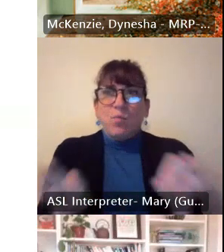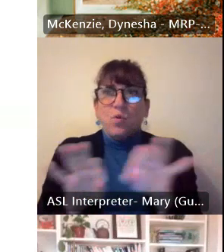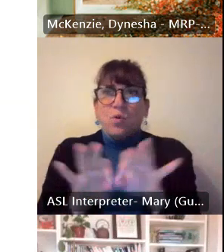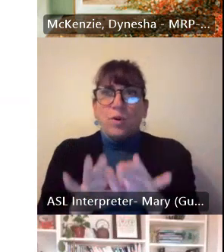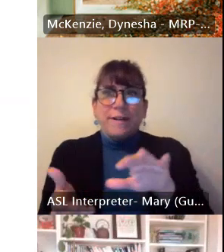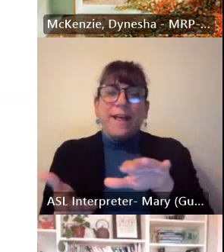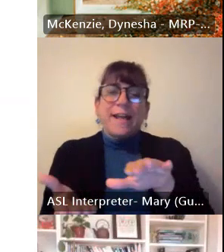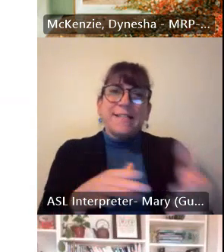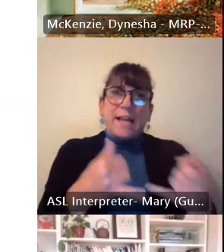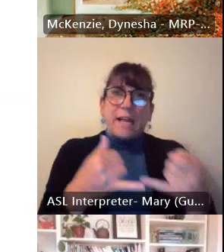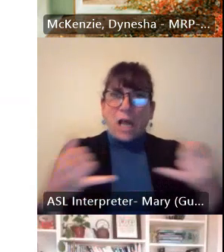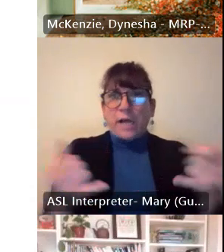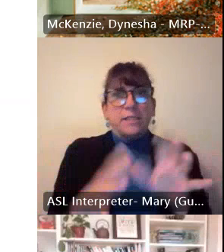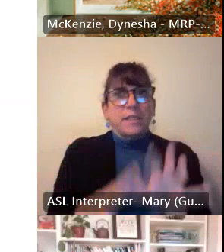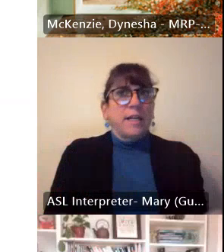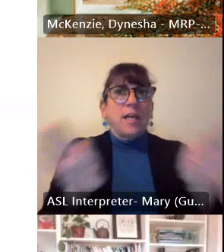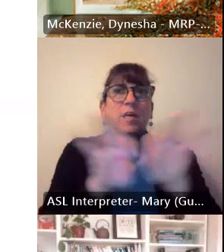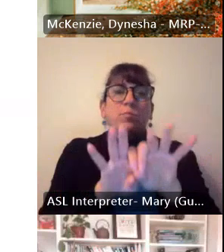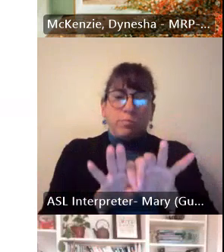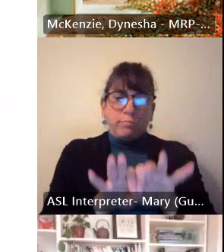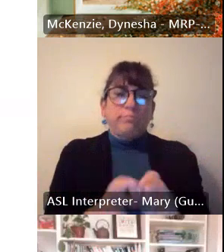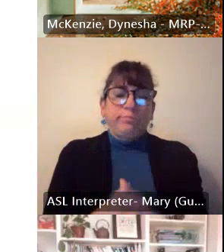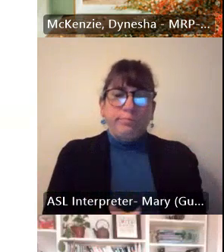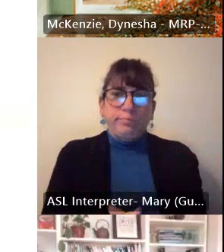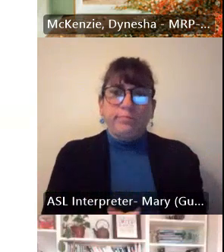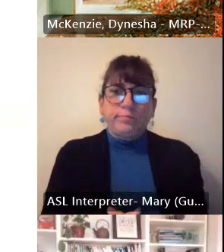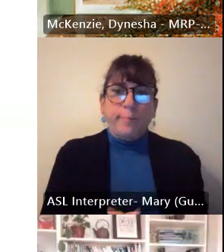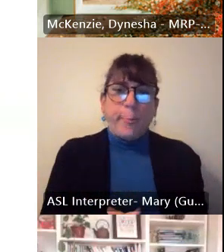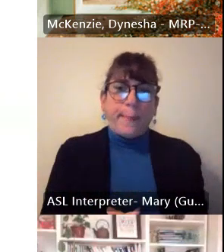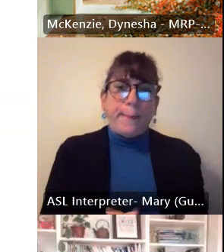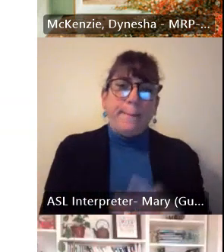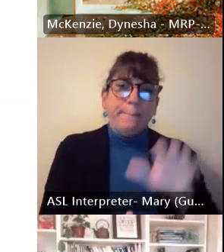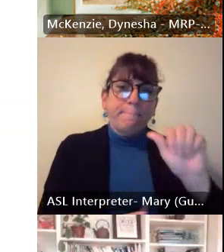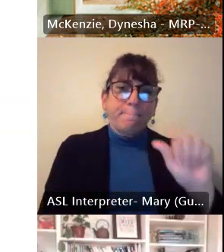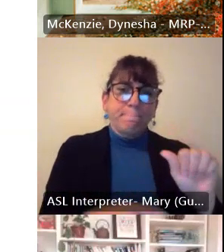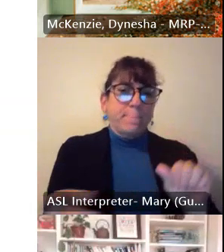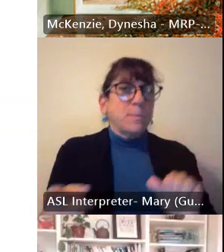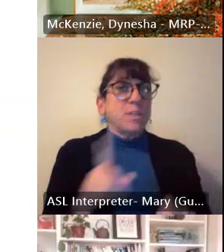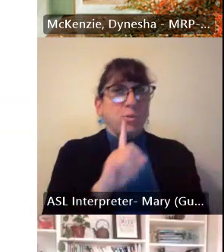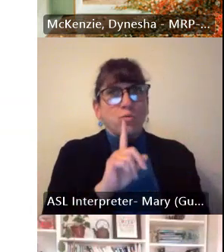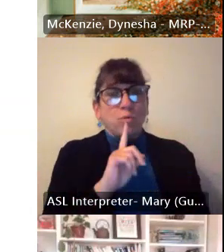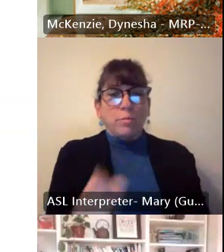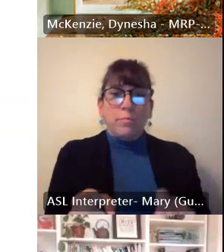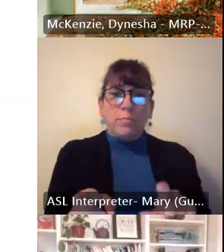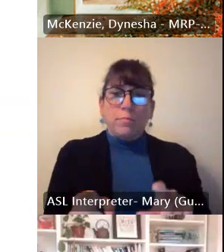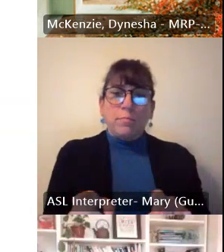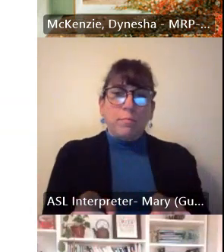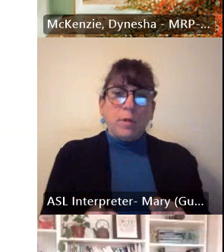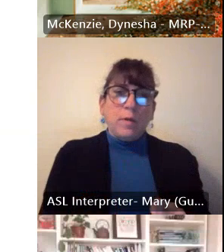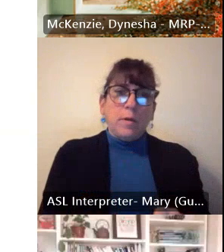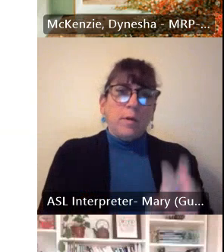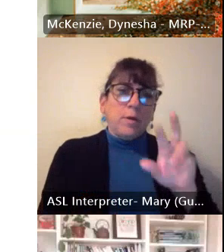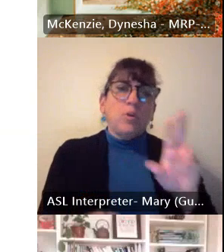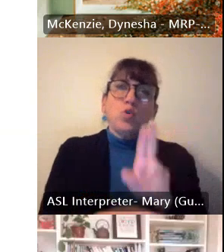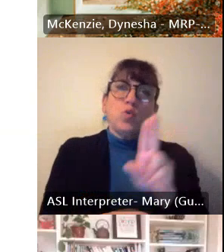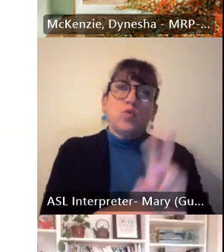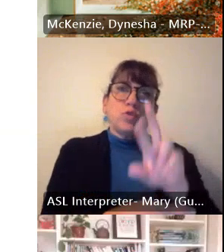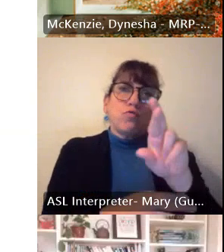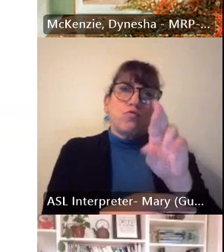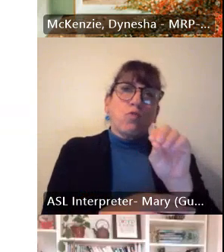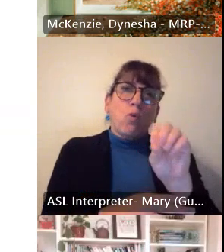matter. The deadlines matter. That is A11 absolutely true. Yes. is your Rosetta Stone. So if